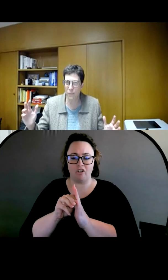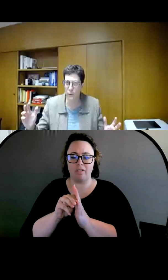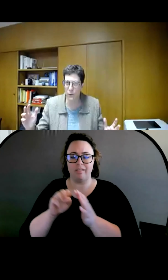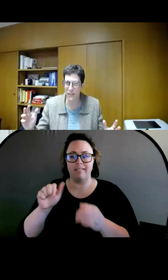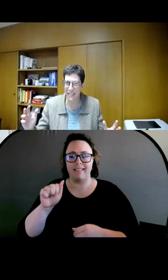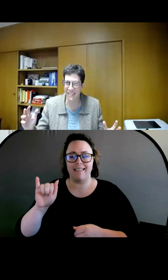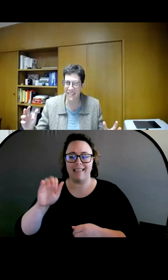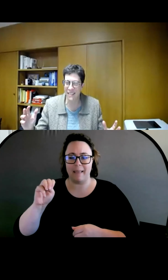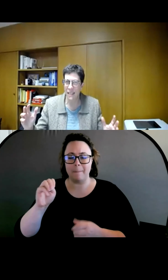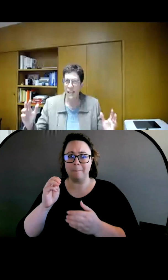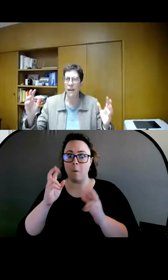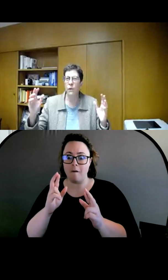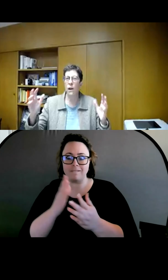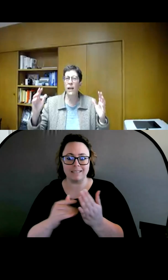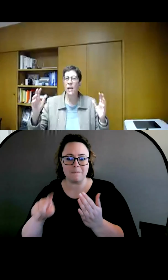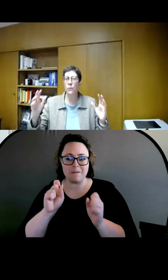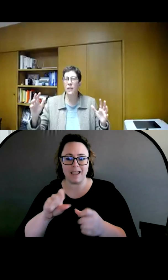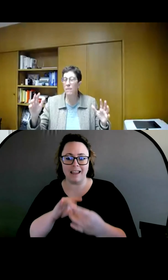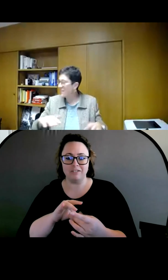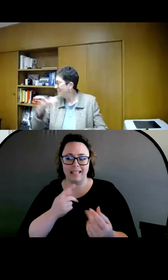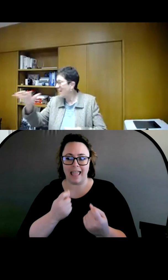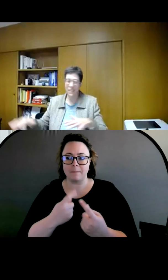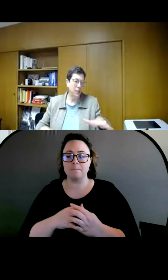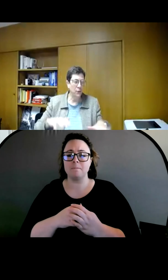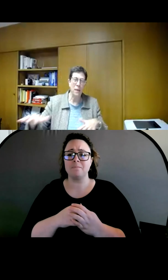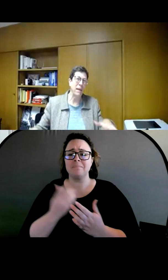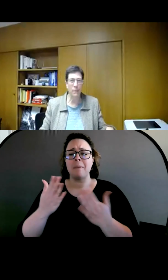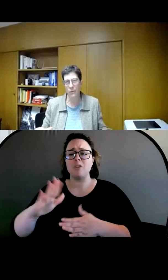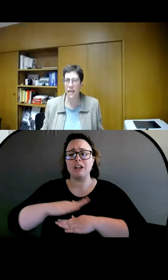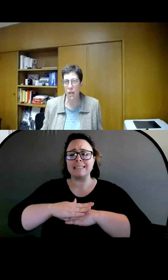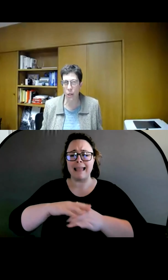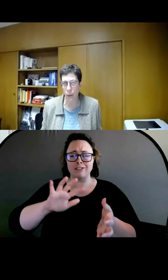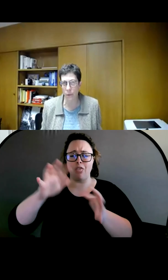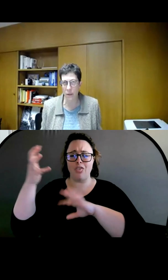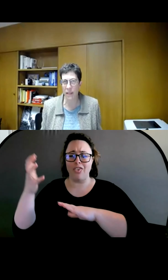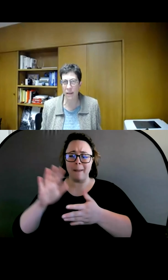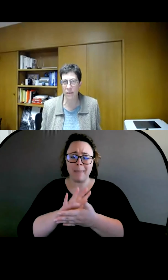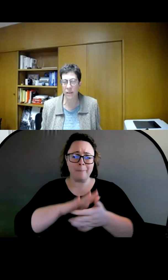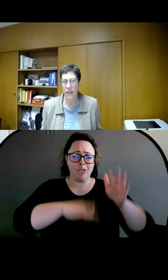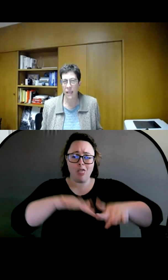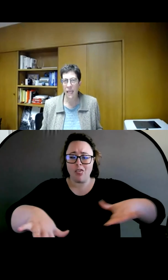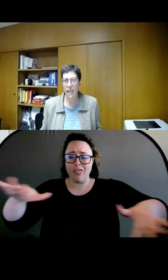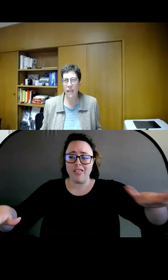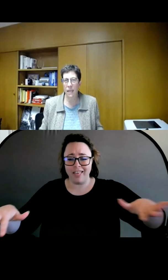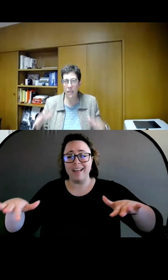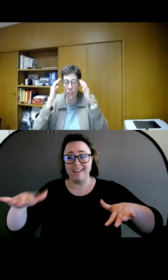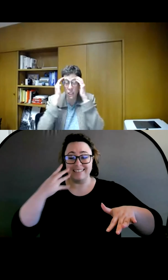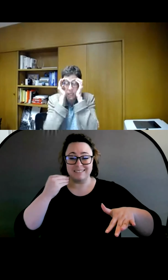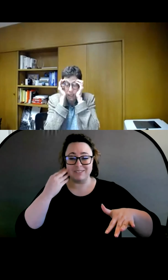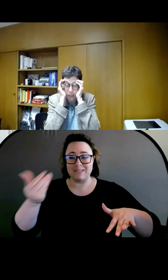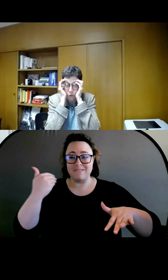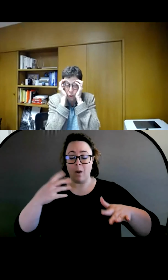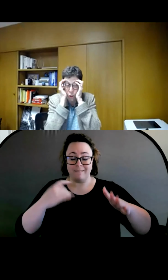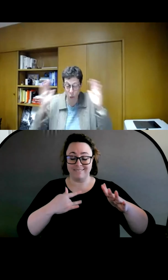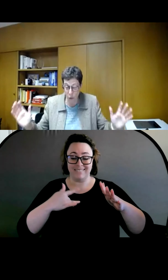hopefully some of you can relate to this. Have you ever had a really messy desk and you've got papers kind of all over the place, and you just